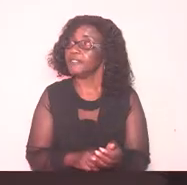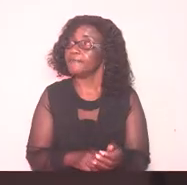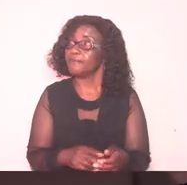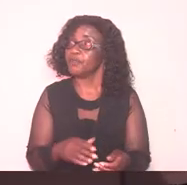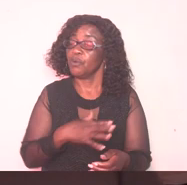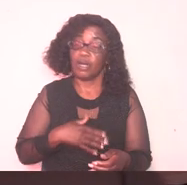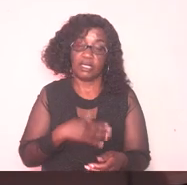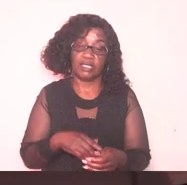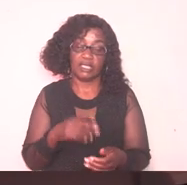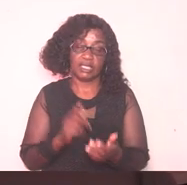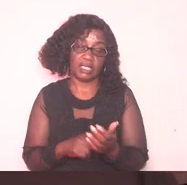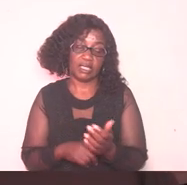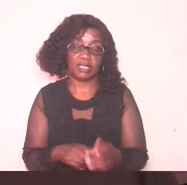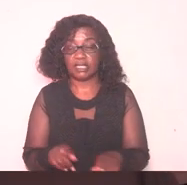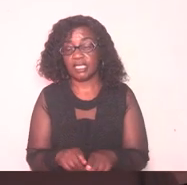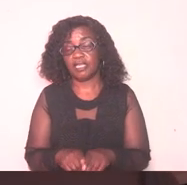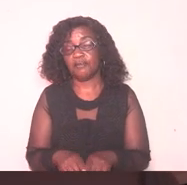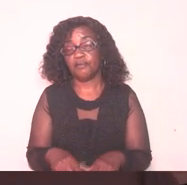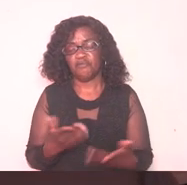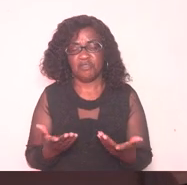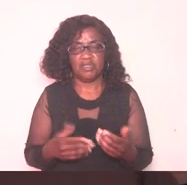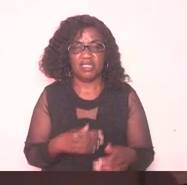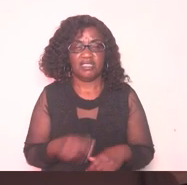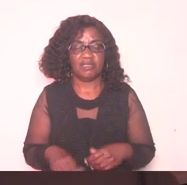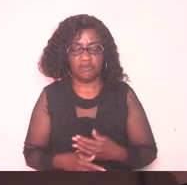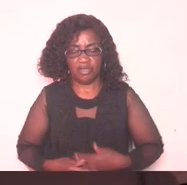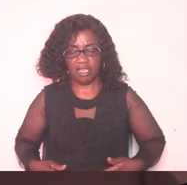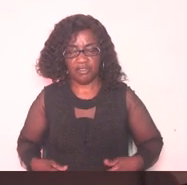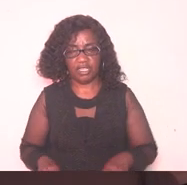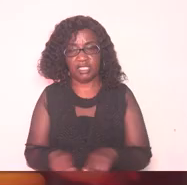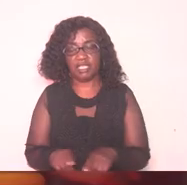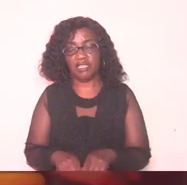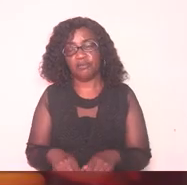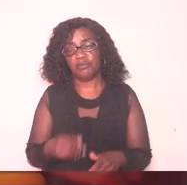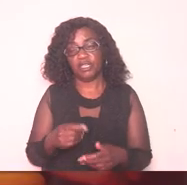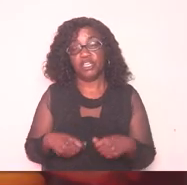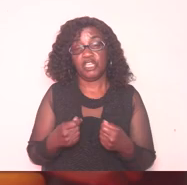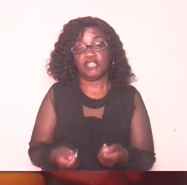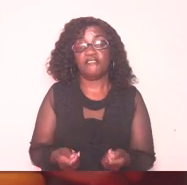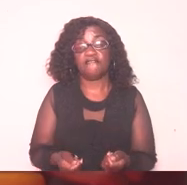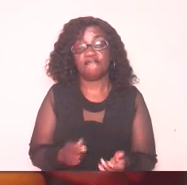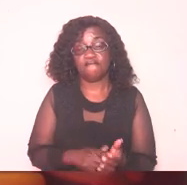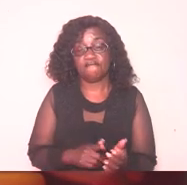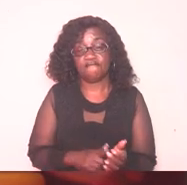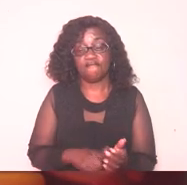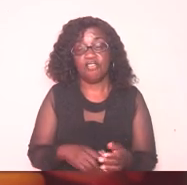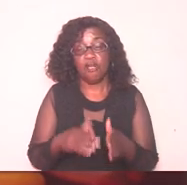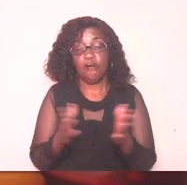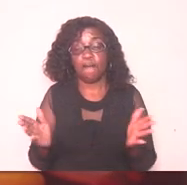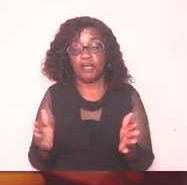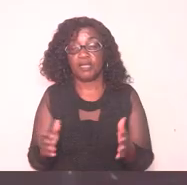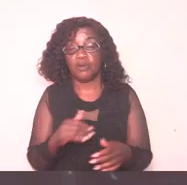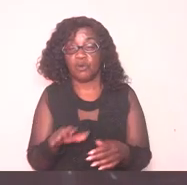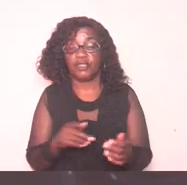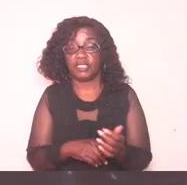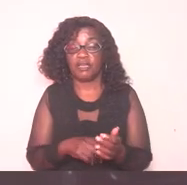wanting to have sex is as natural as feeling hungry or feeling thirsty. These are not things that we should demonize. These are things that we should be open about. And